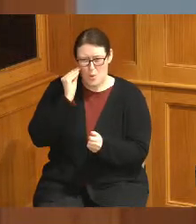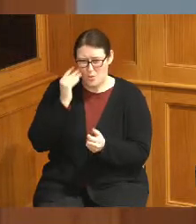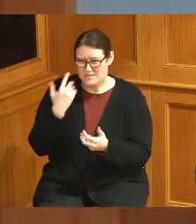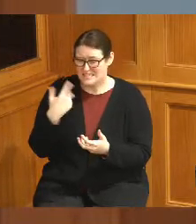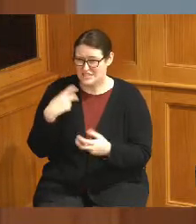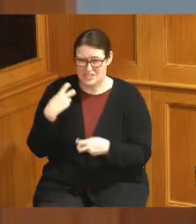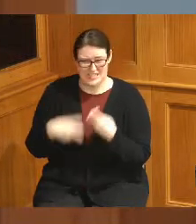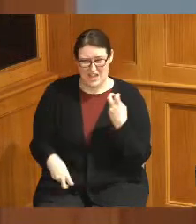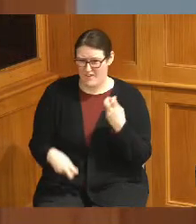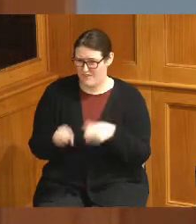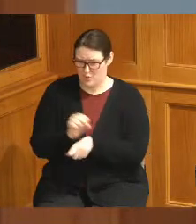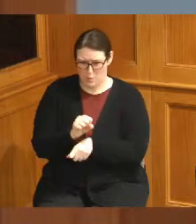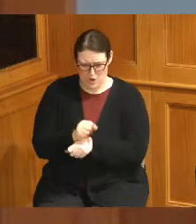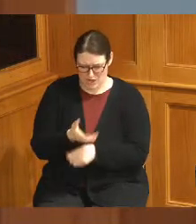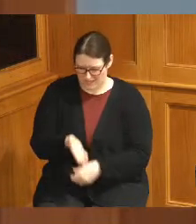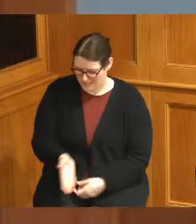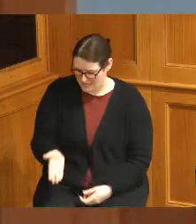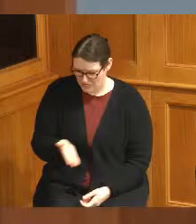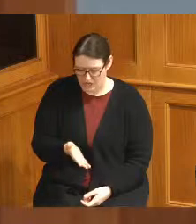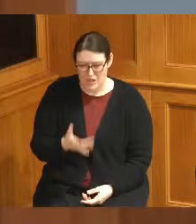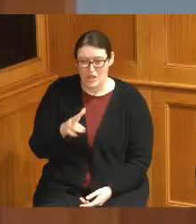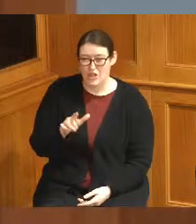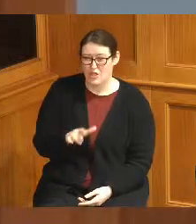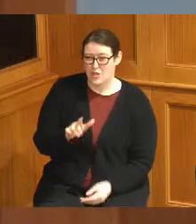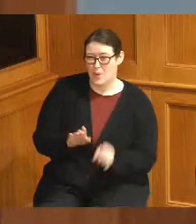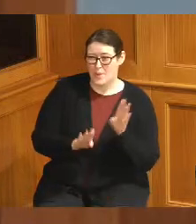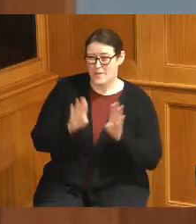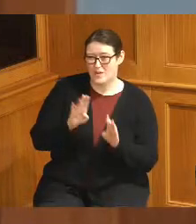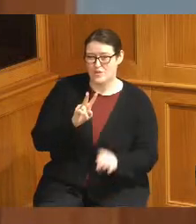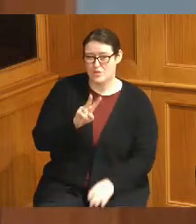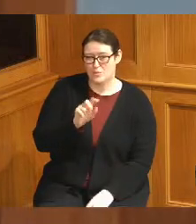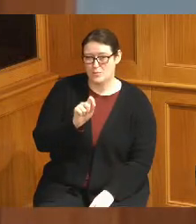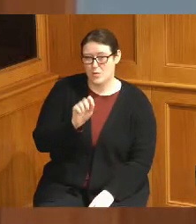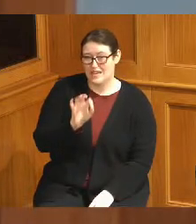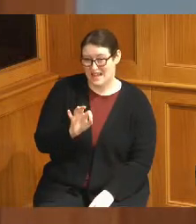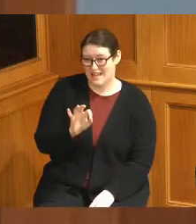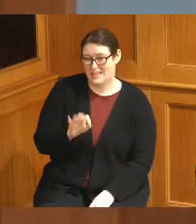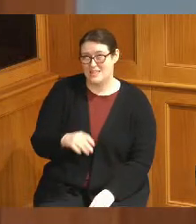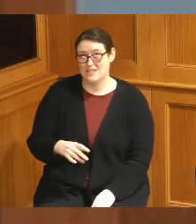Our low bid was $2.9 million. They were as high as